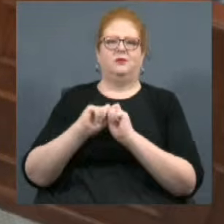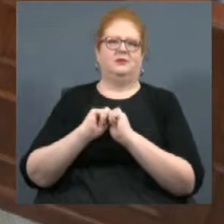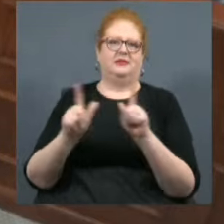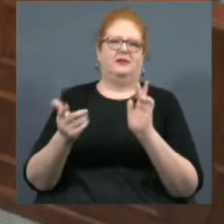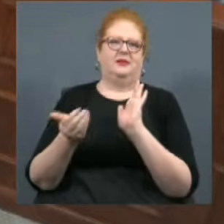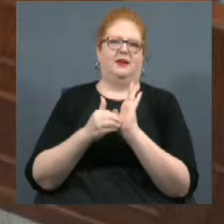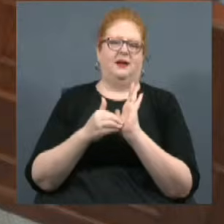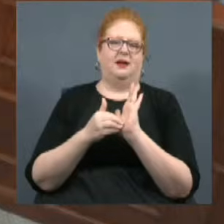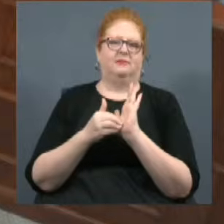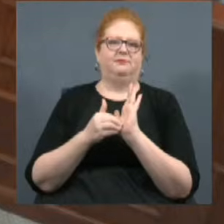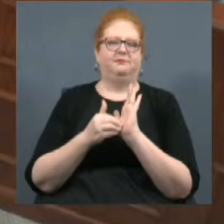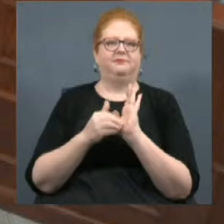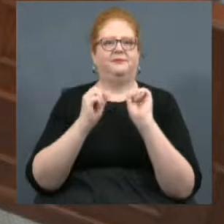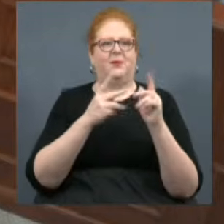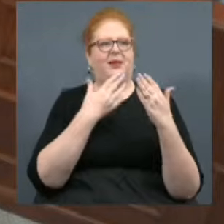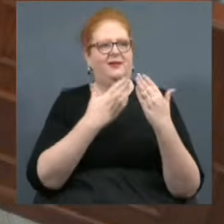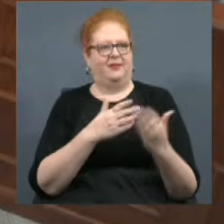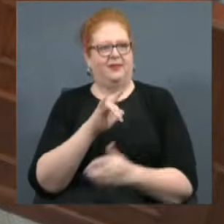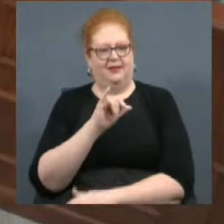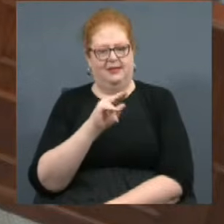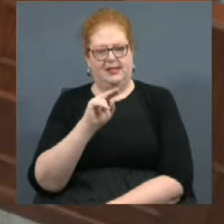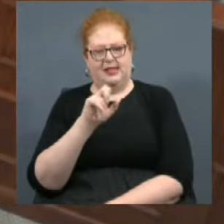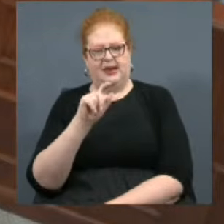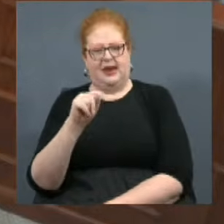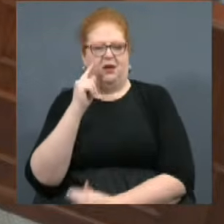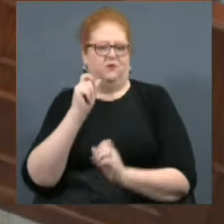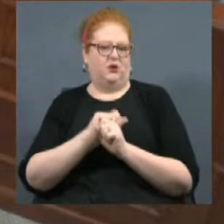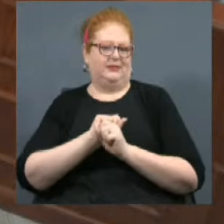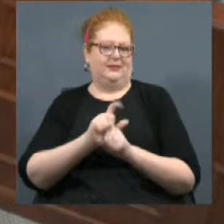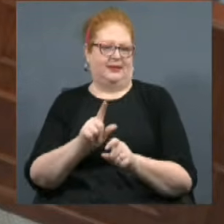from, so thank you, Lynette, for sending it on June 30th.